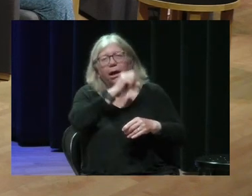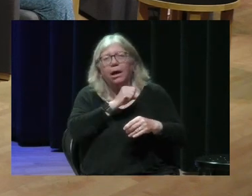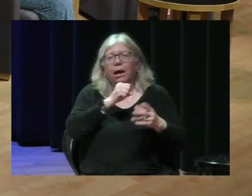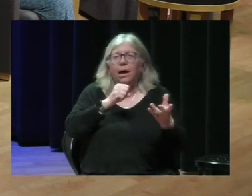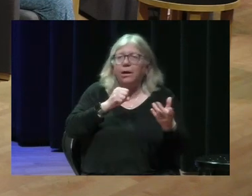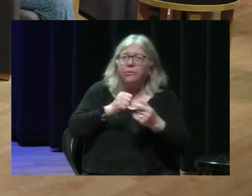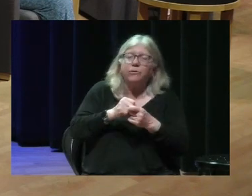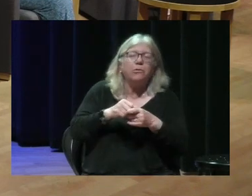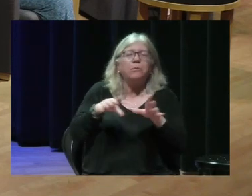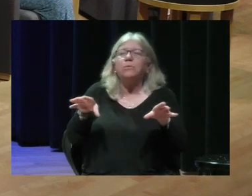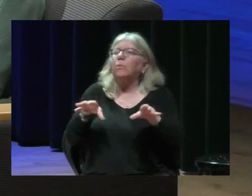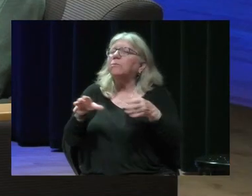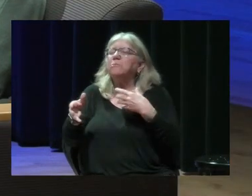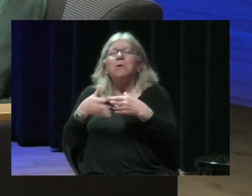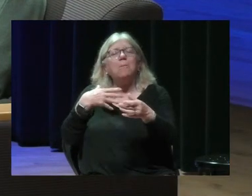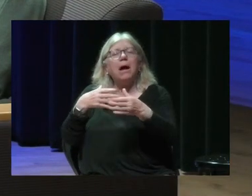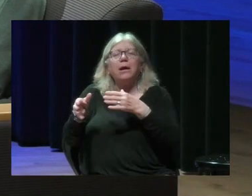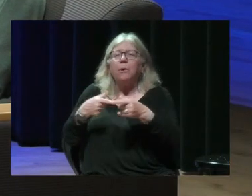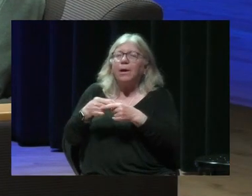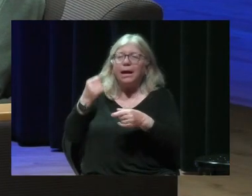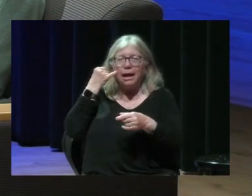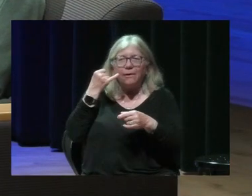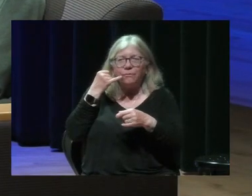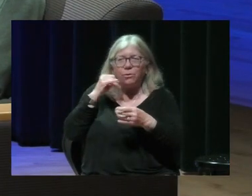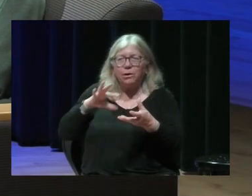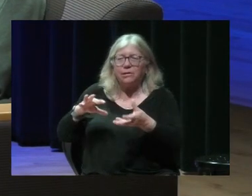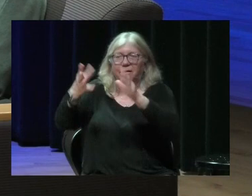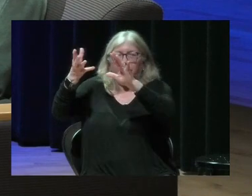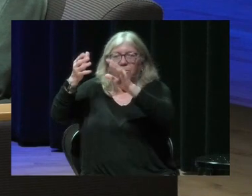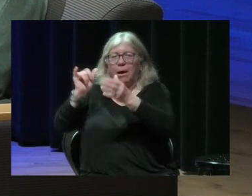does no matter what. And so if you can disrupt that